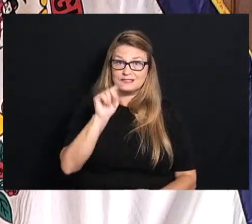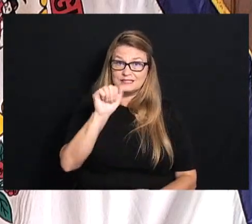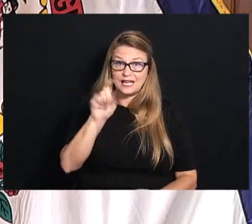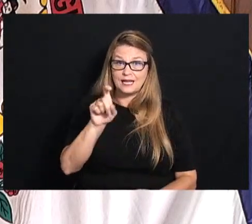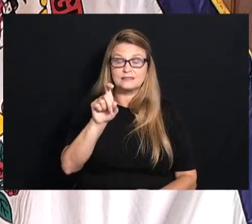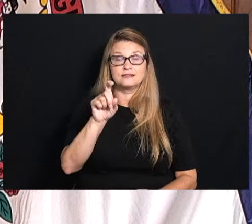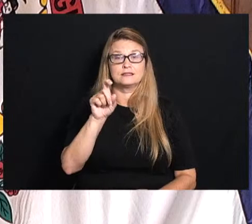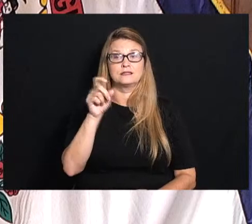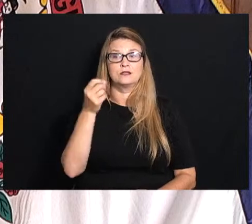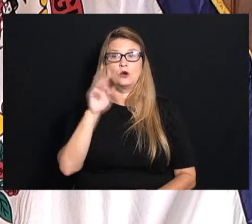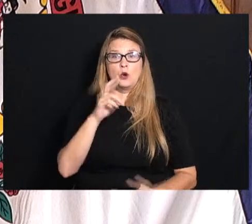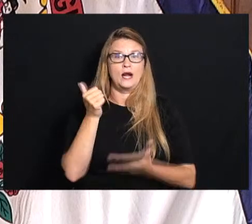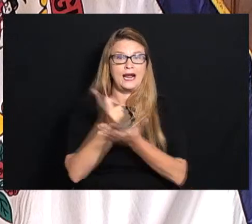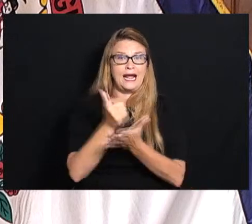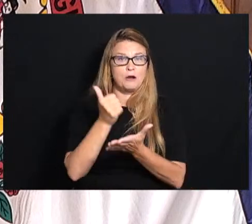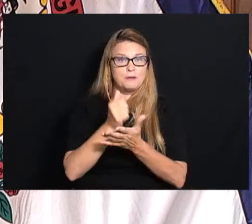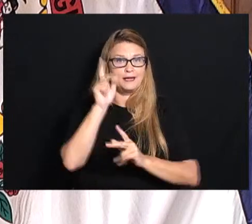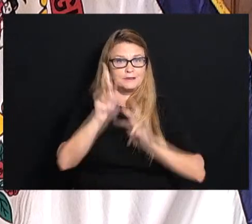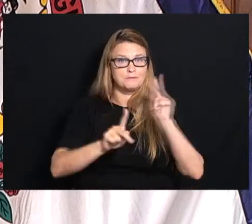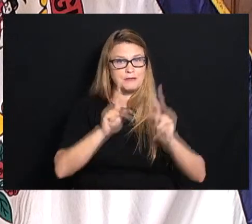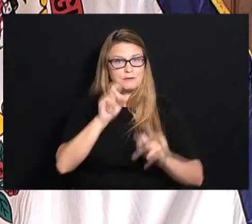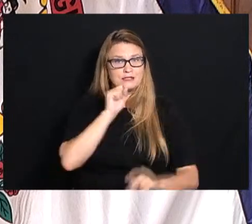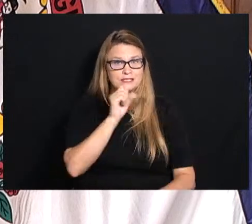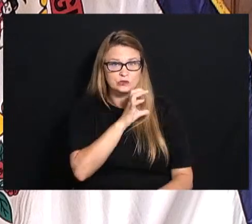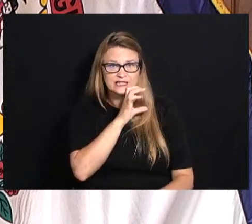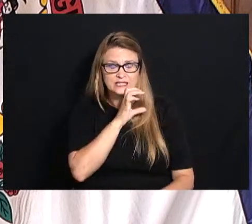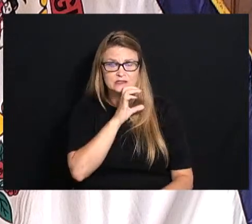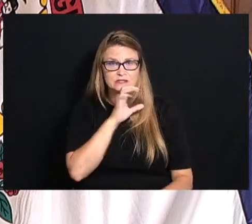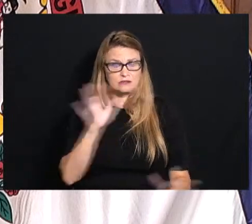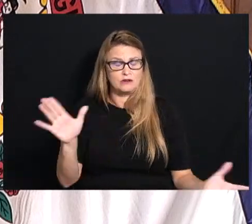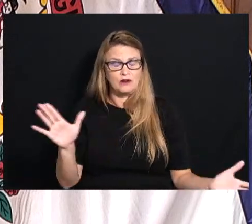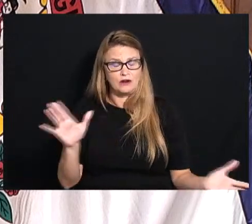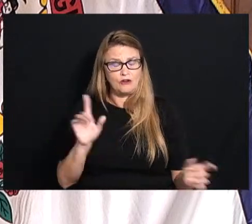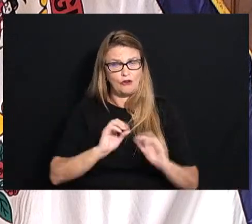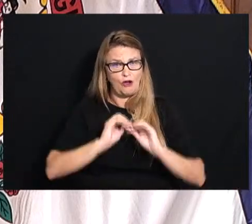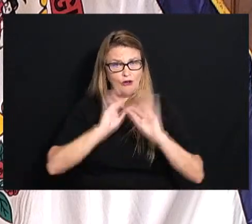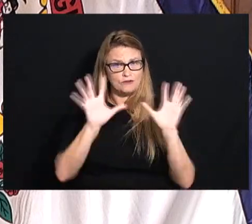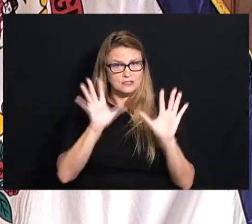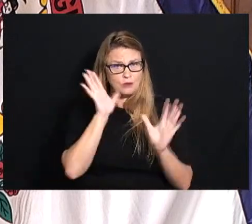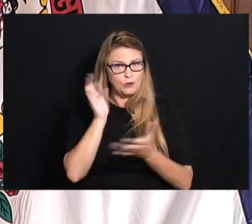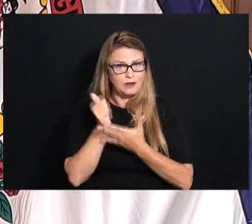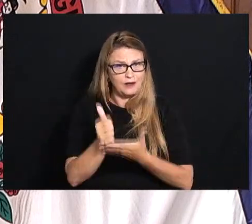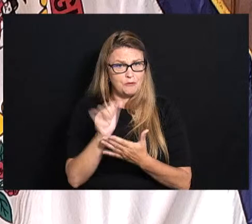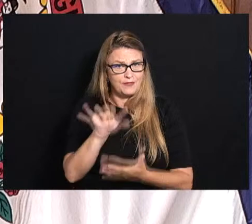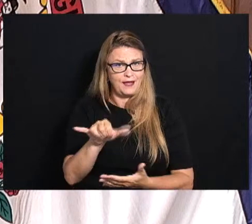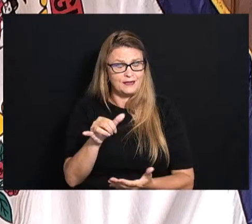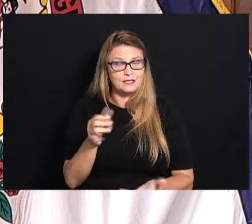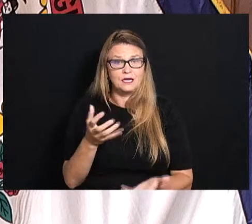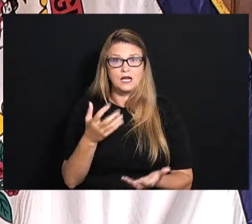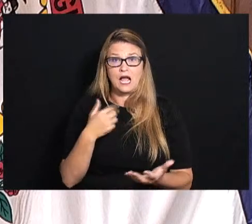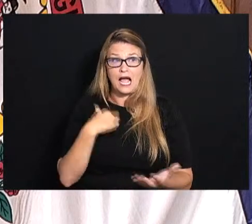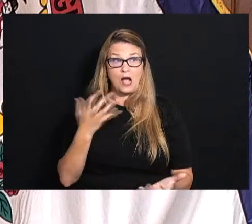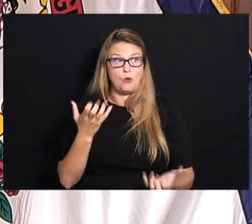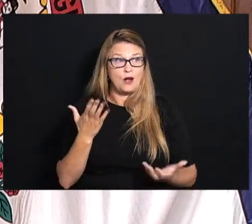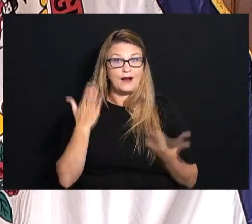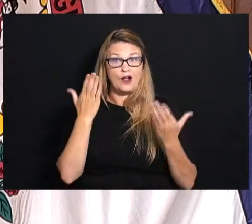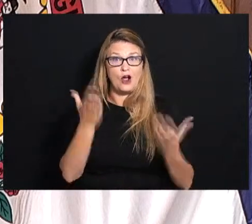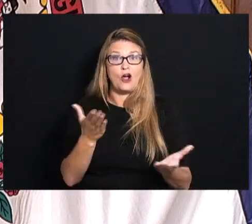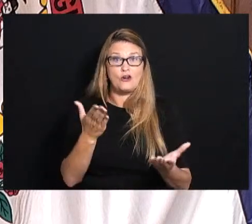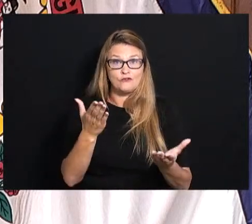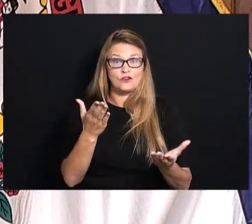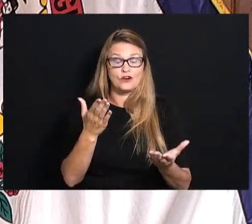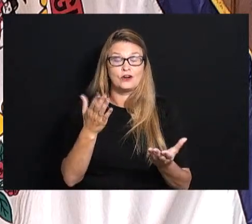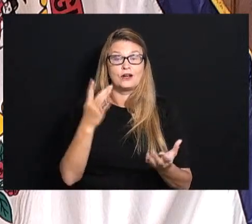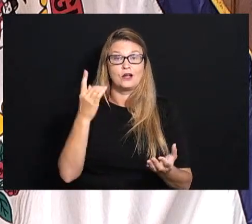out, our senior citizens and all that kind of stuff without any question. I want to offer up this, and we should all think